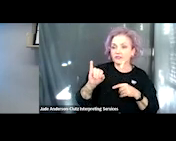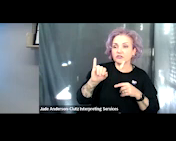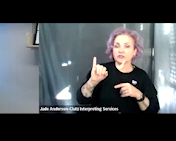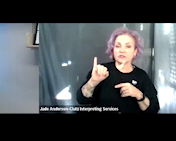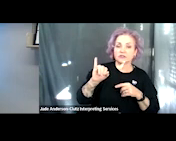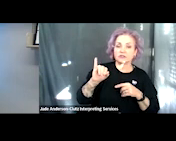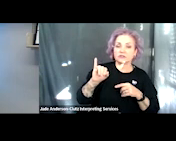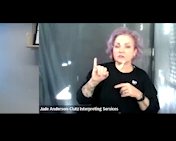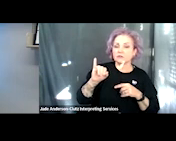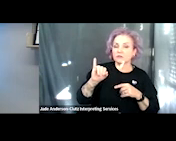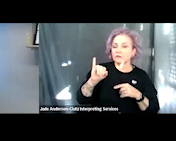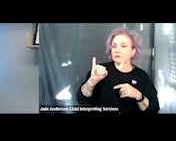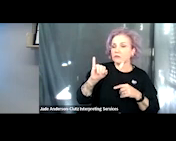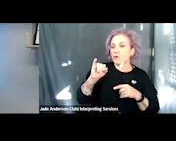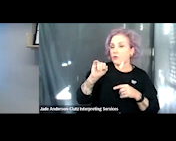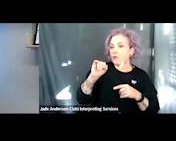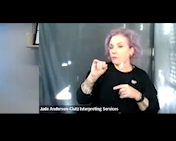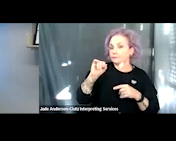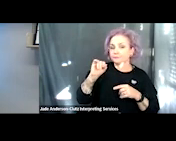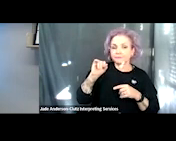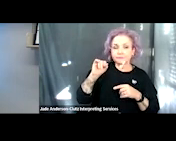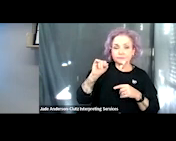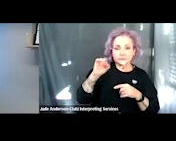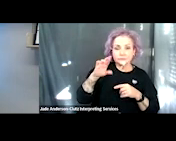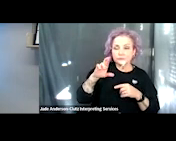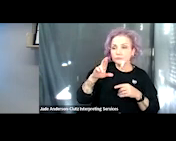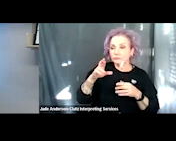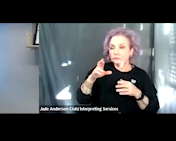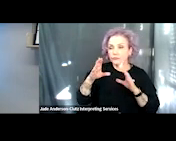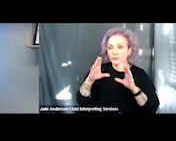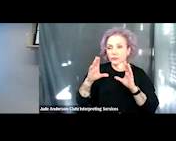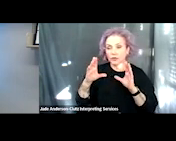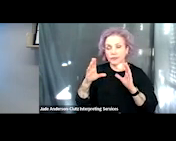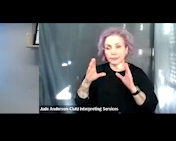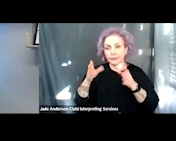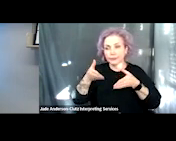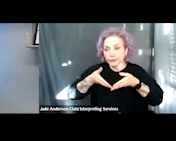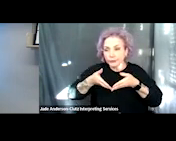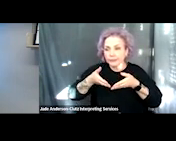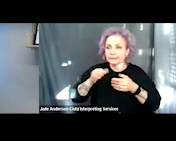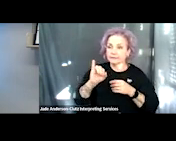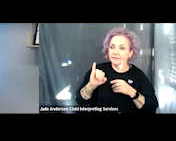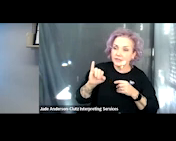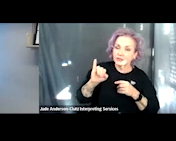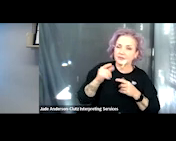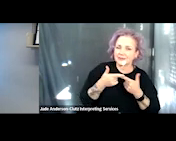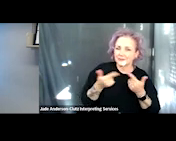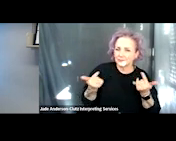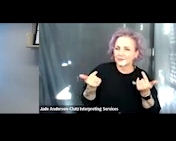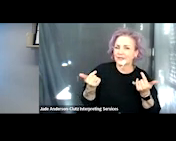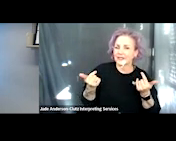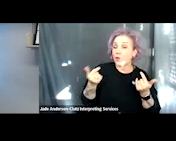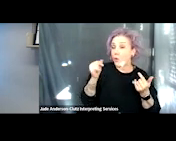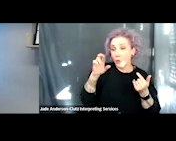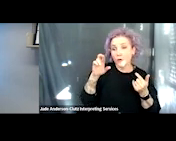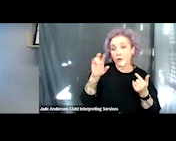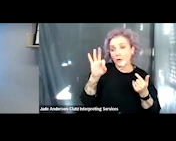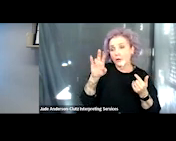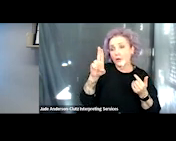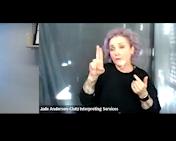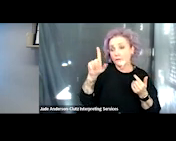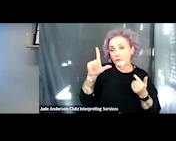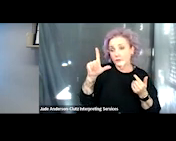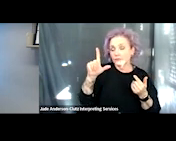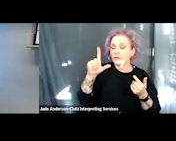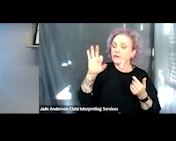could, maybe say a viral infection. So here the studies were conducted a little bit later, you'll see, and they noticed